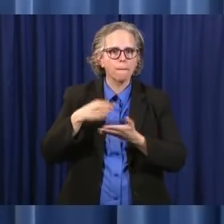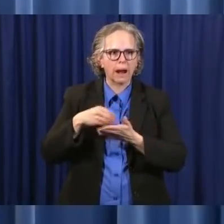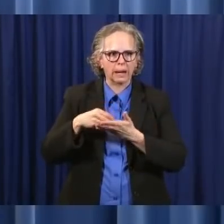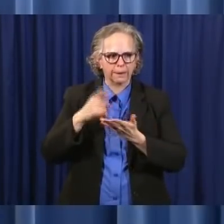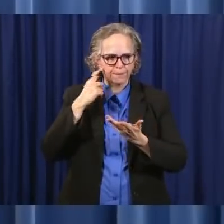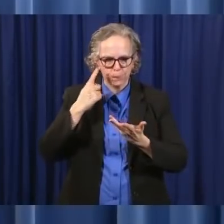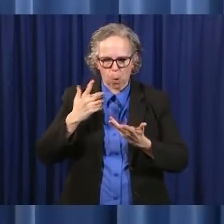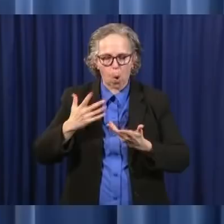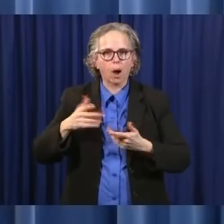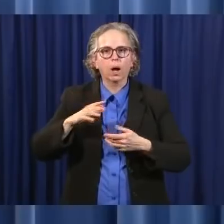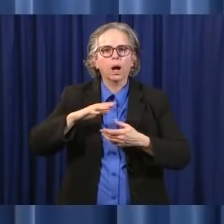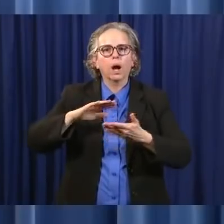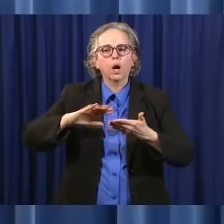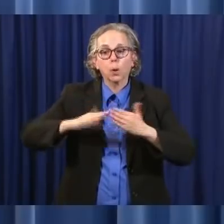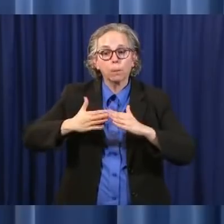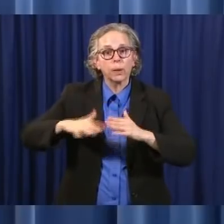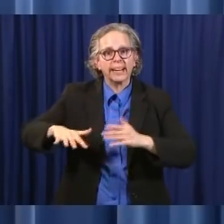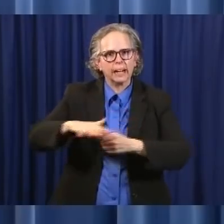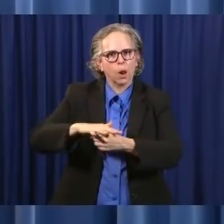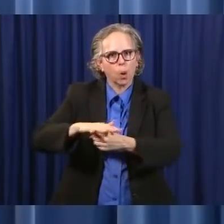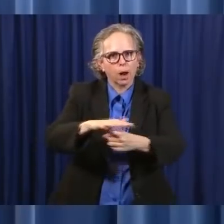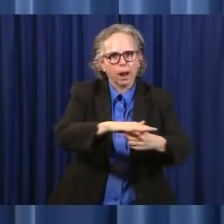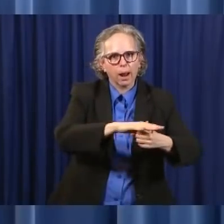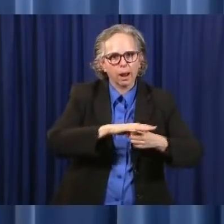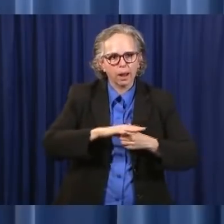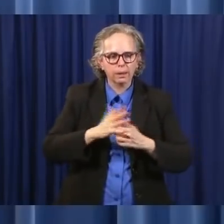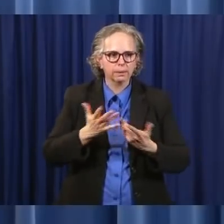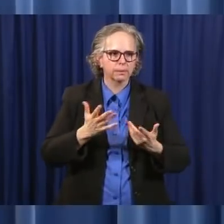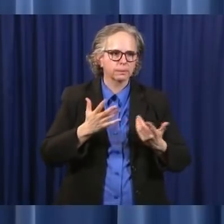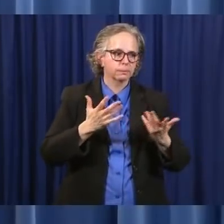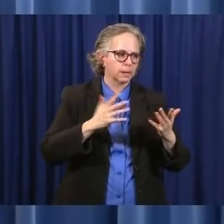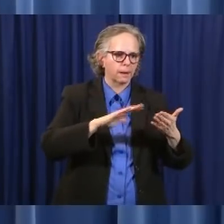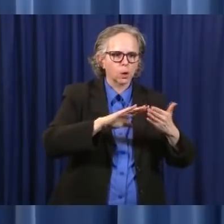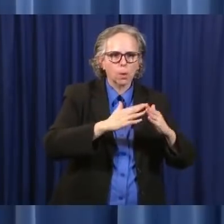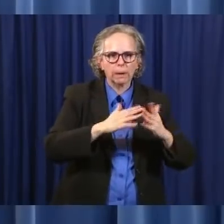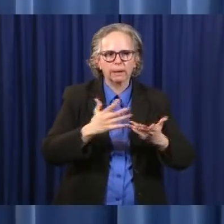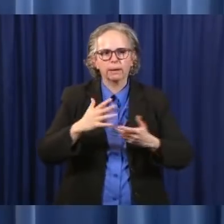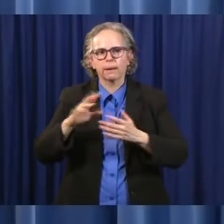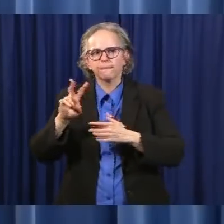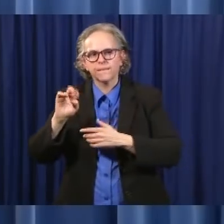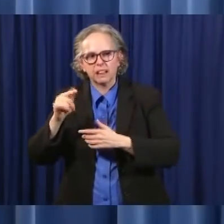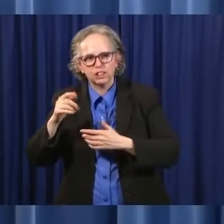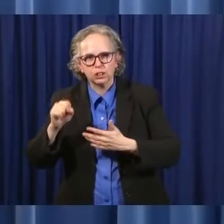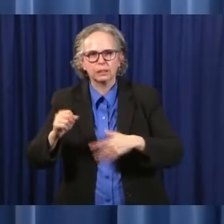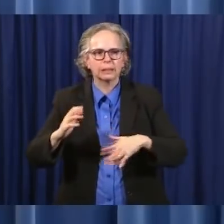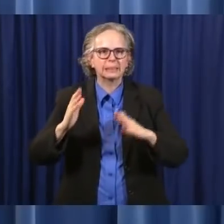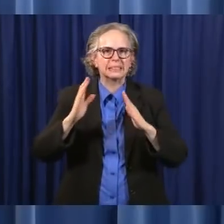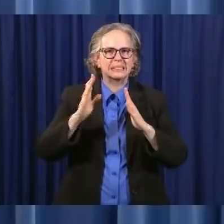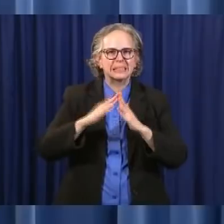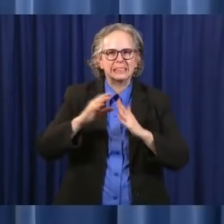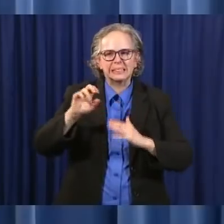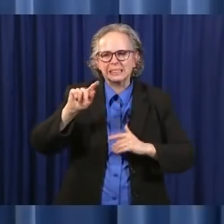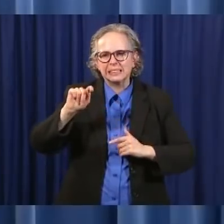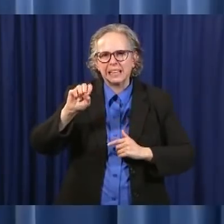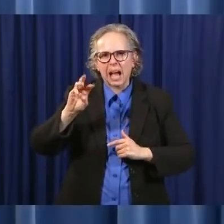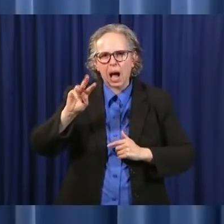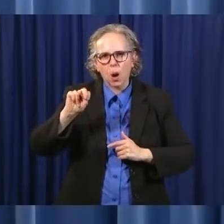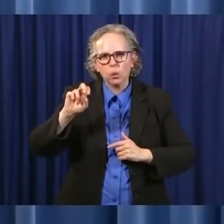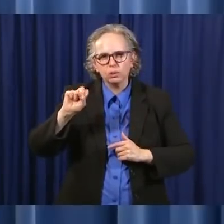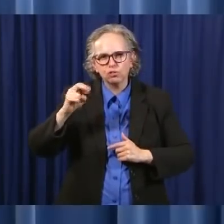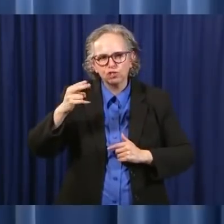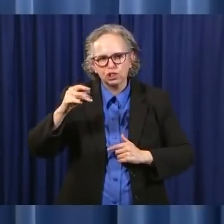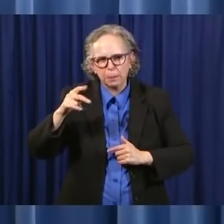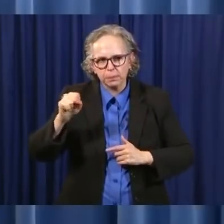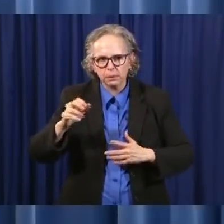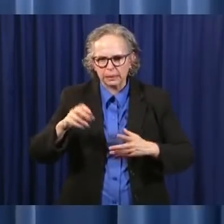again, for our cities and our villages and our townships, counties, and for them to have flexibility. And there certainly is an